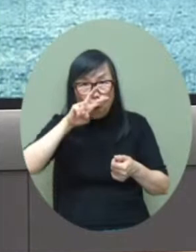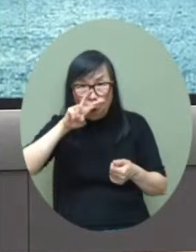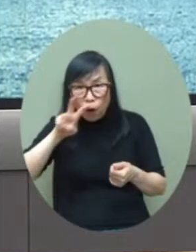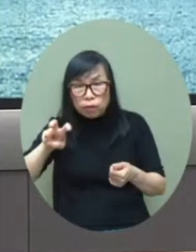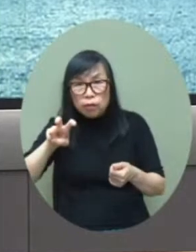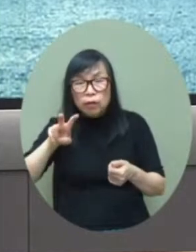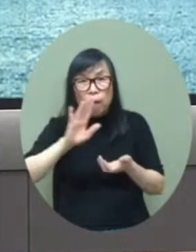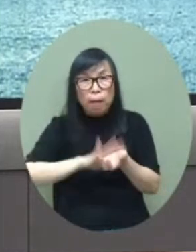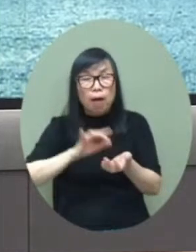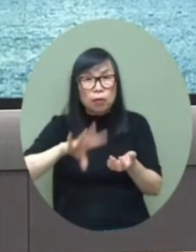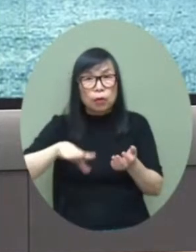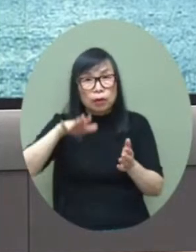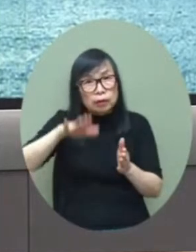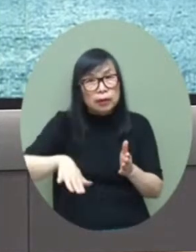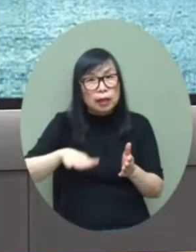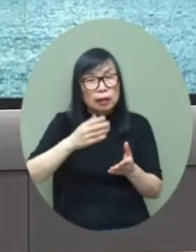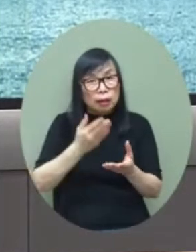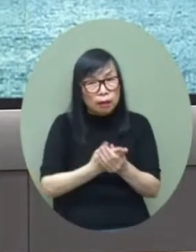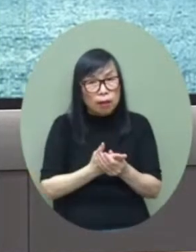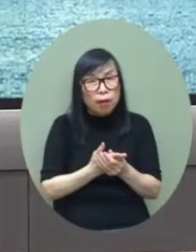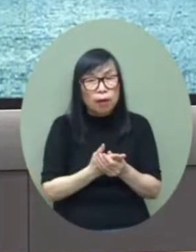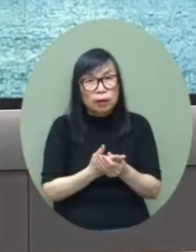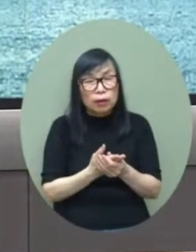protection to staff so that we can